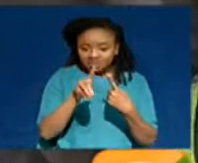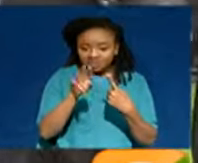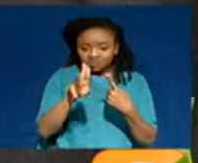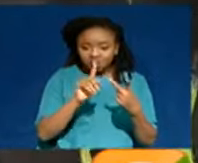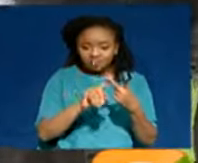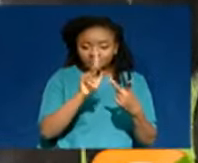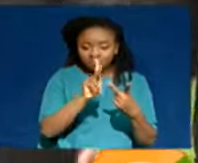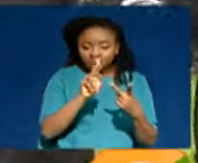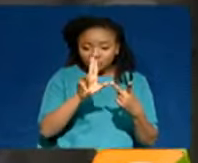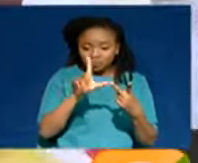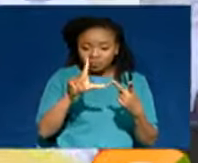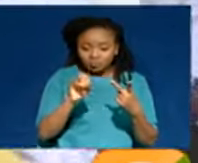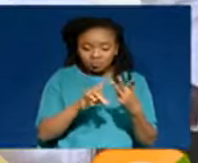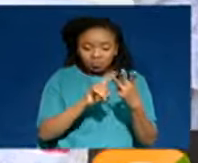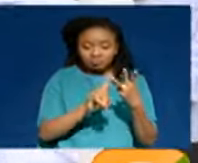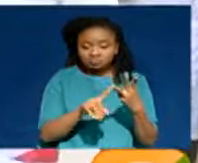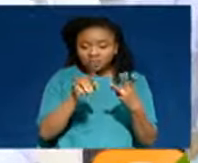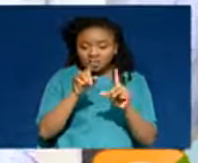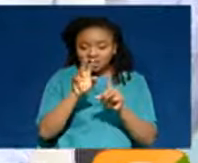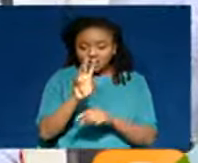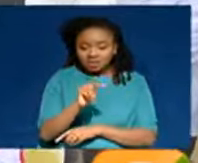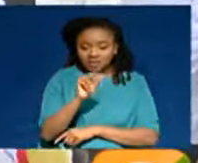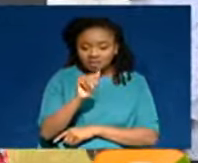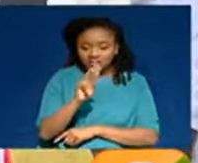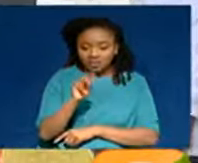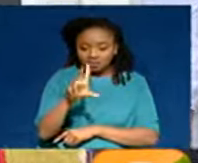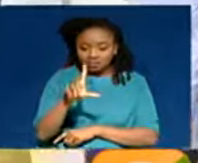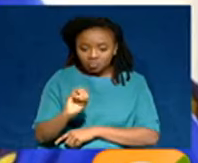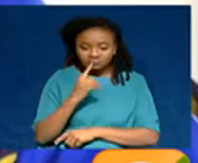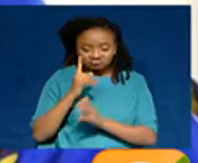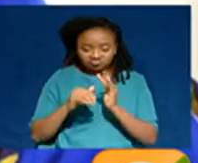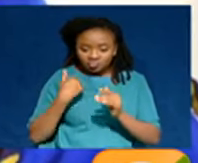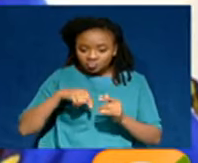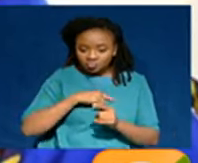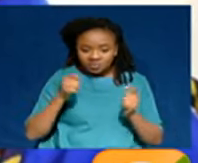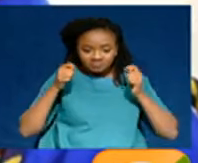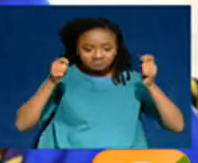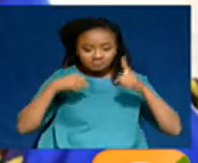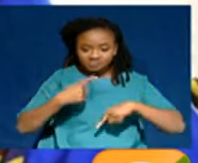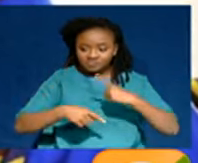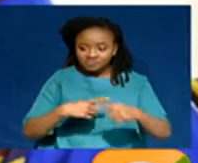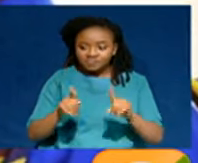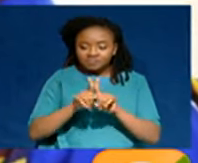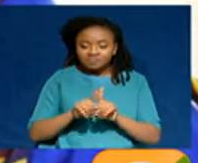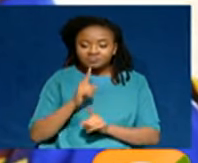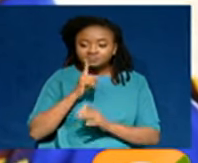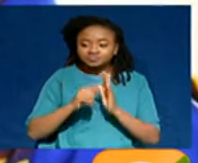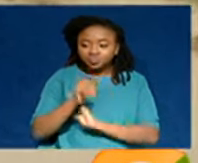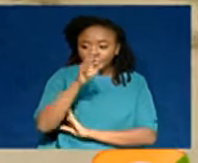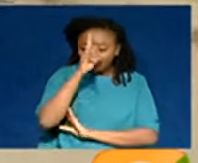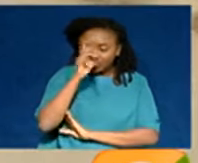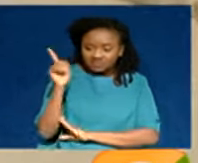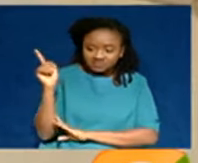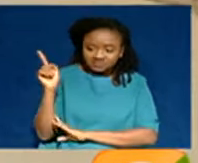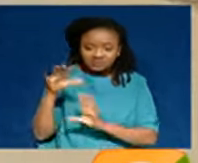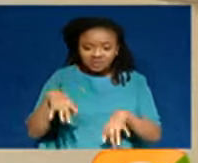announcing that they will not end the strike until their demands are met, and criticized Inspector General of Police Japheth Koome over his directive to